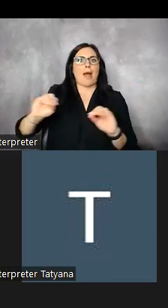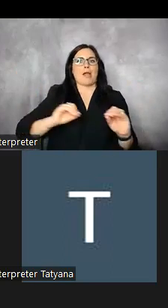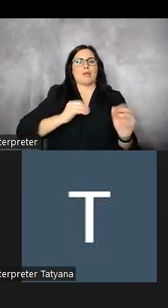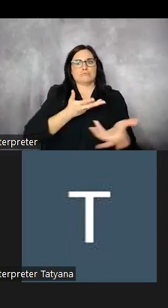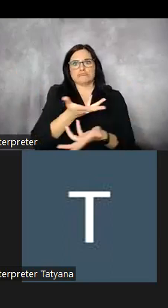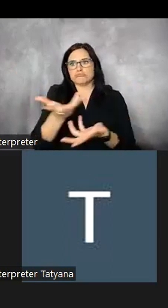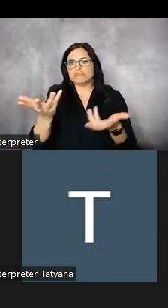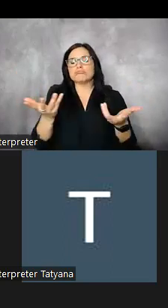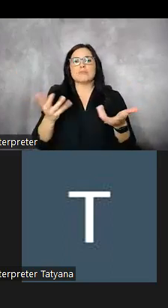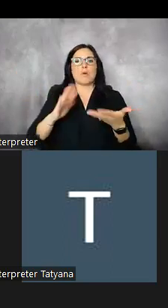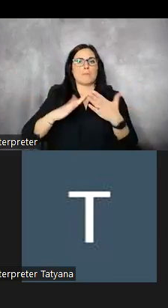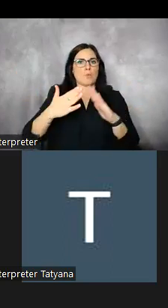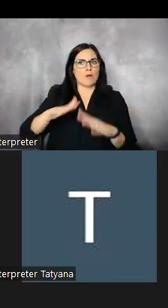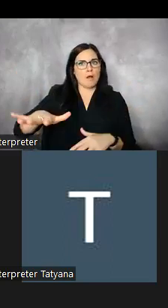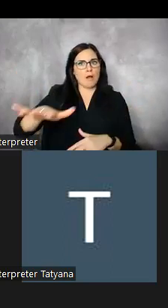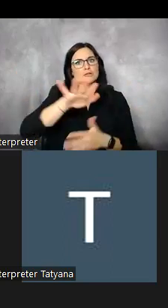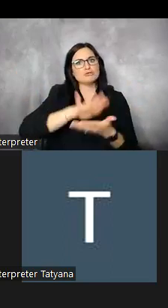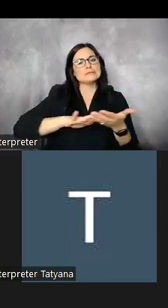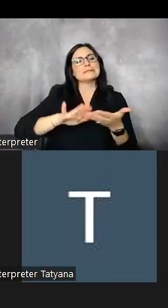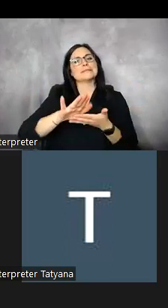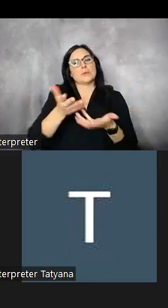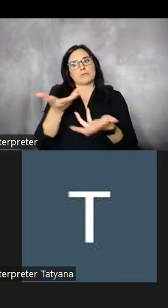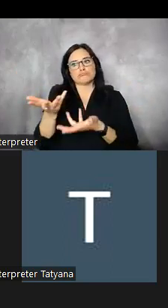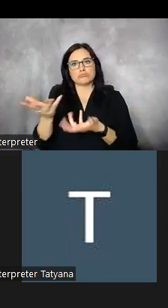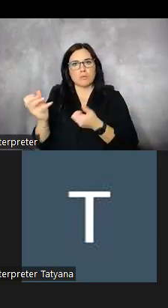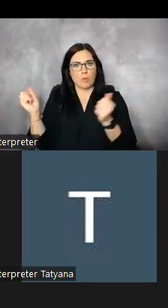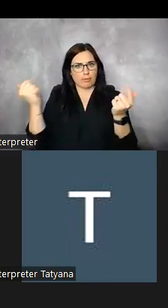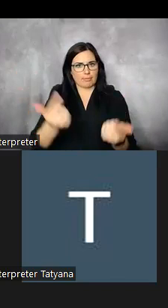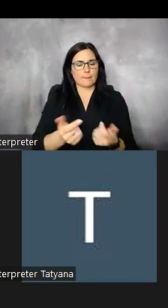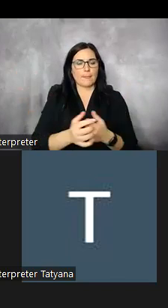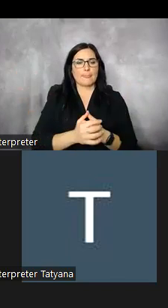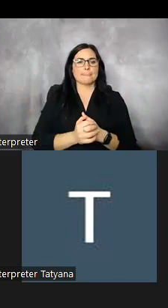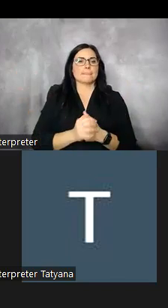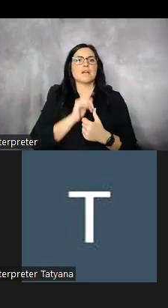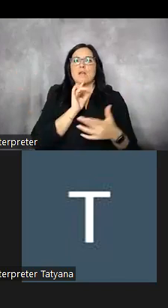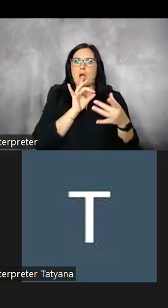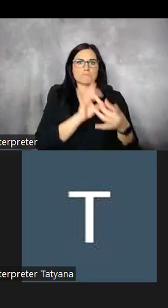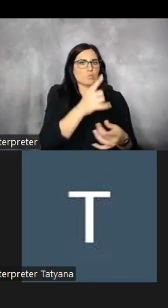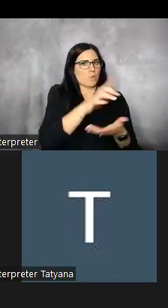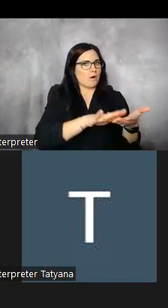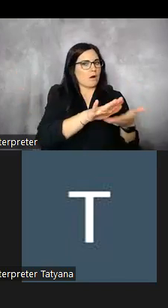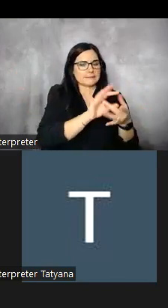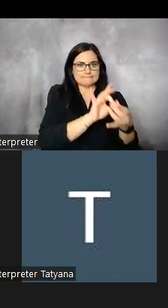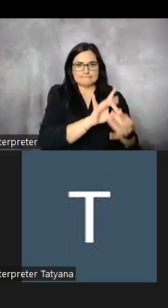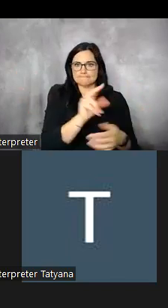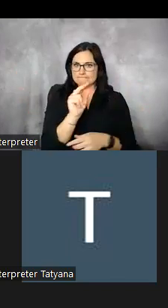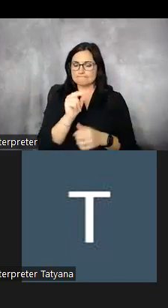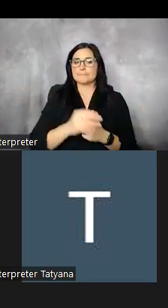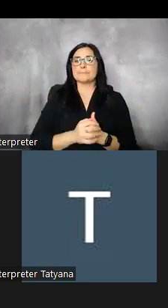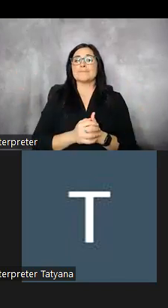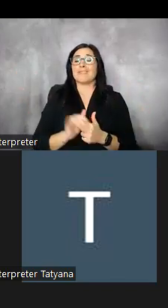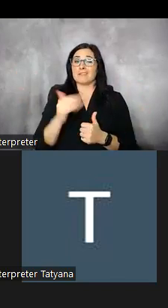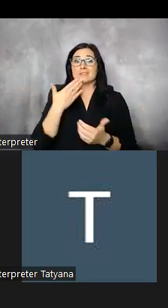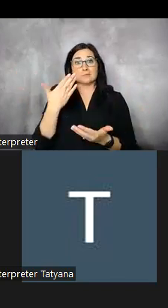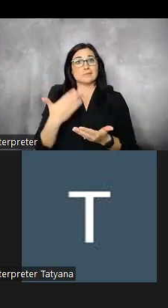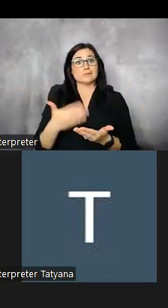deal with all the colleges, so there's no real sense in being attached to one particular college. It's been very good for us